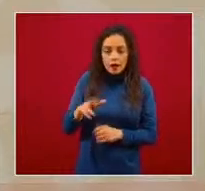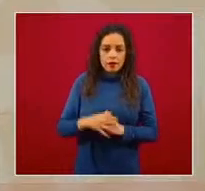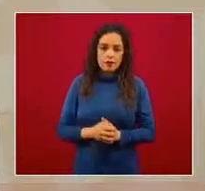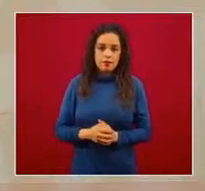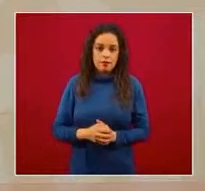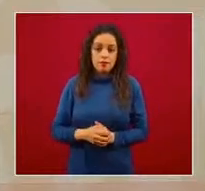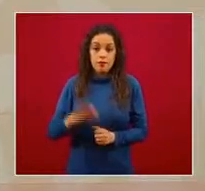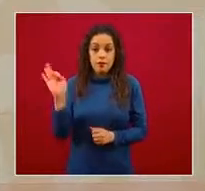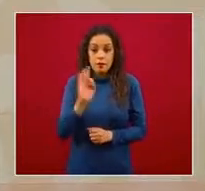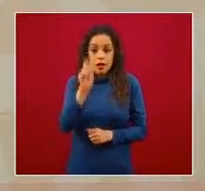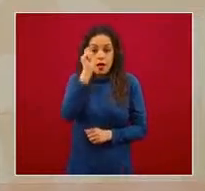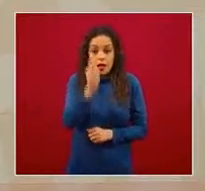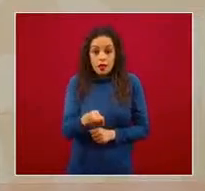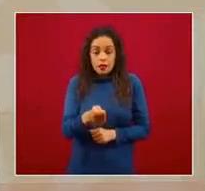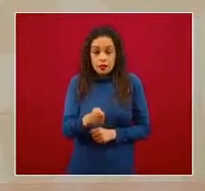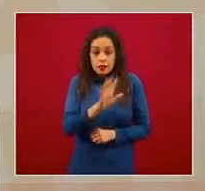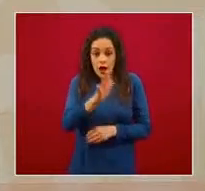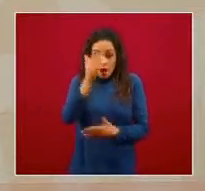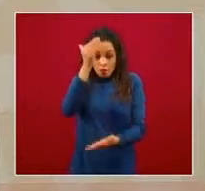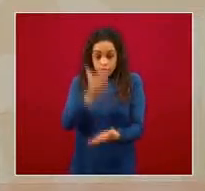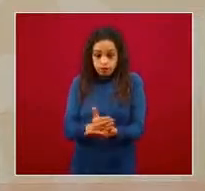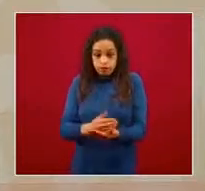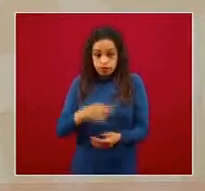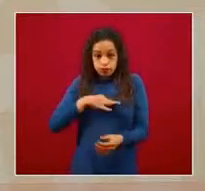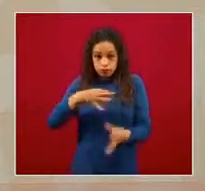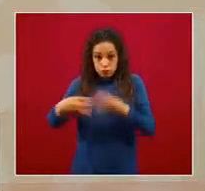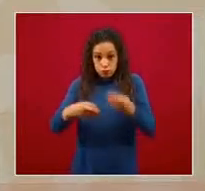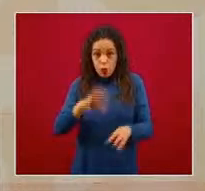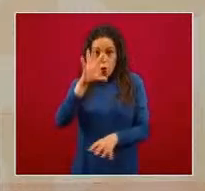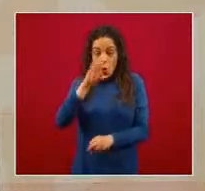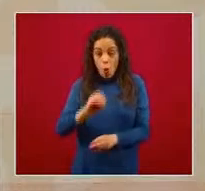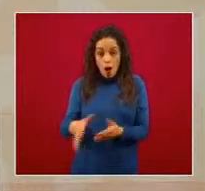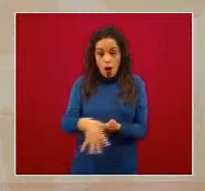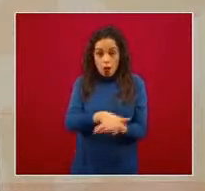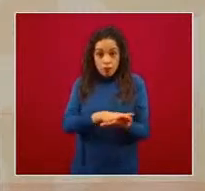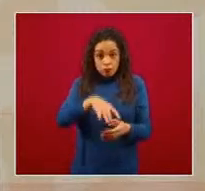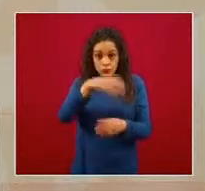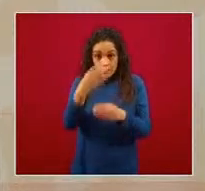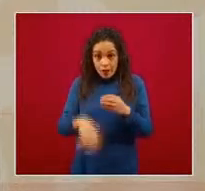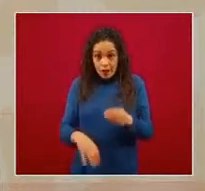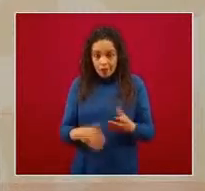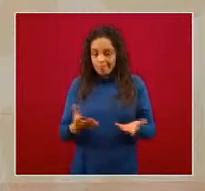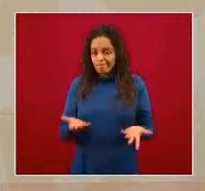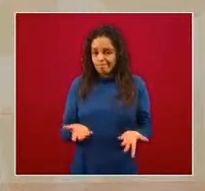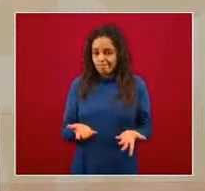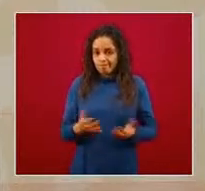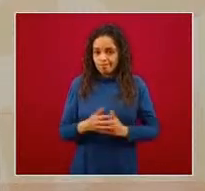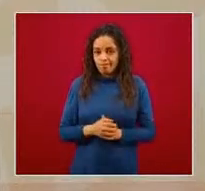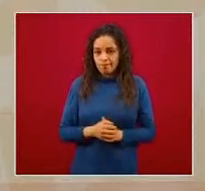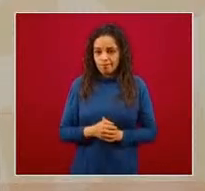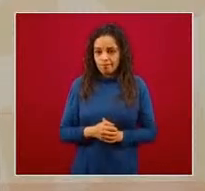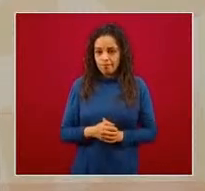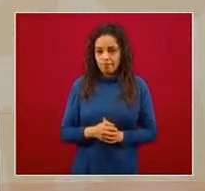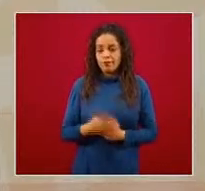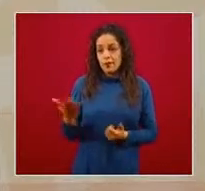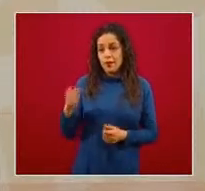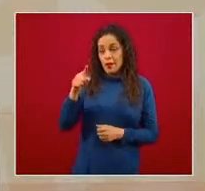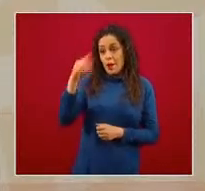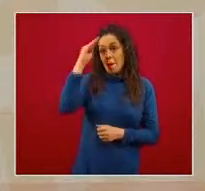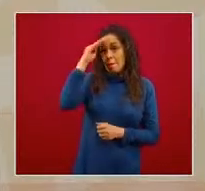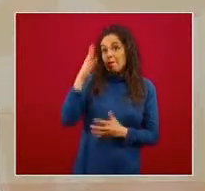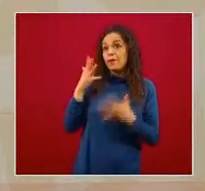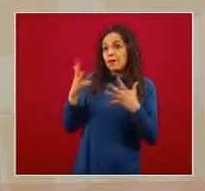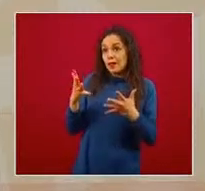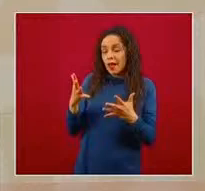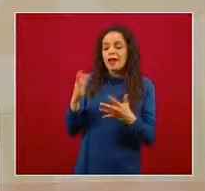that they can stop the pandemic or avoid it. Whoever has this expectation, it's quite